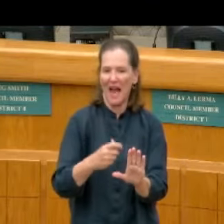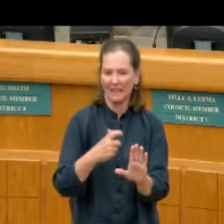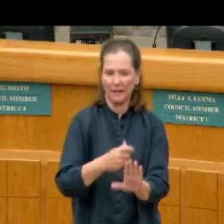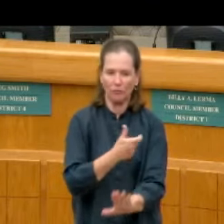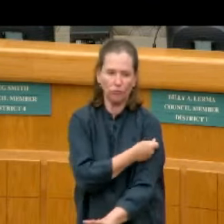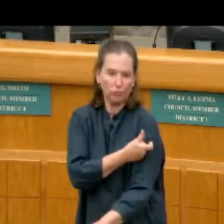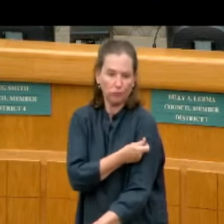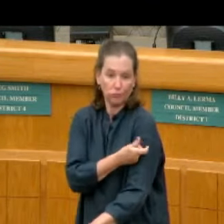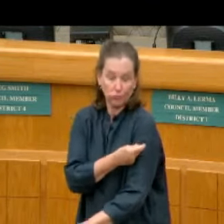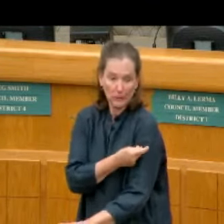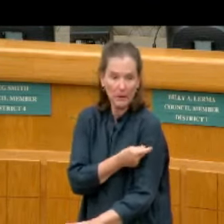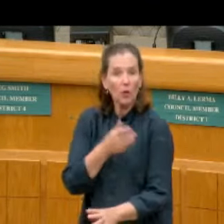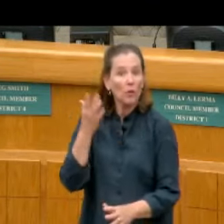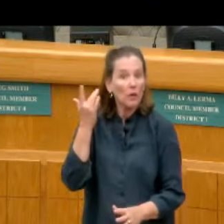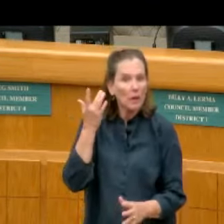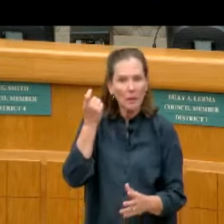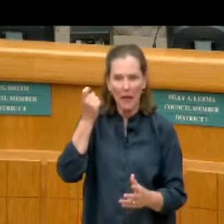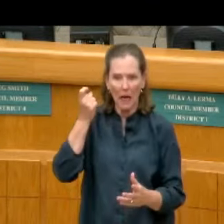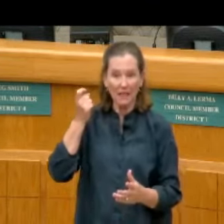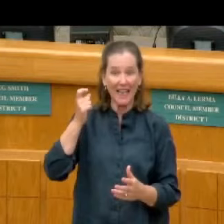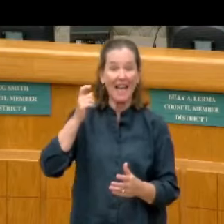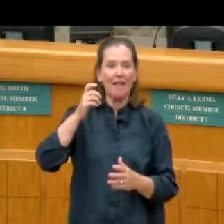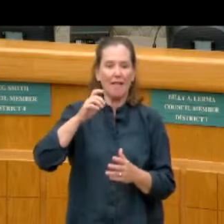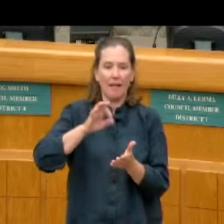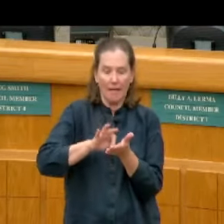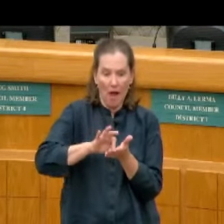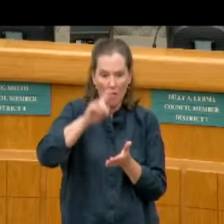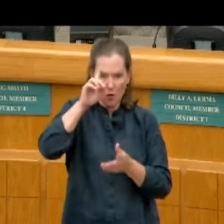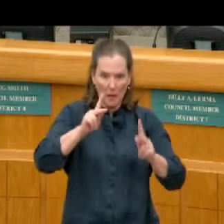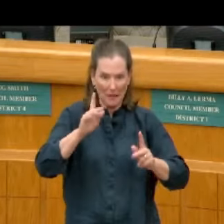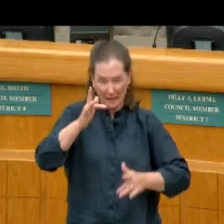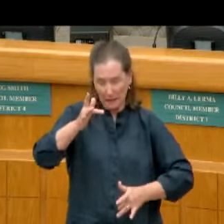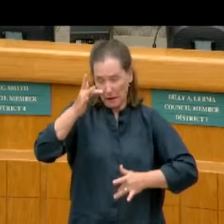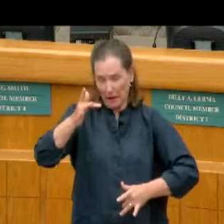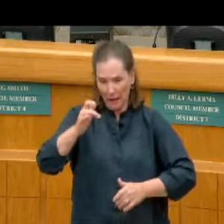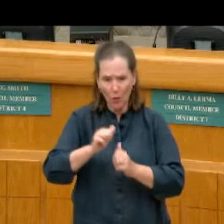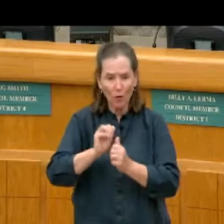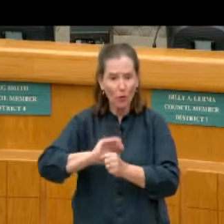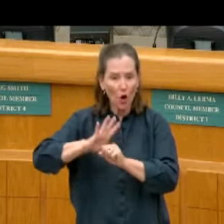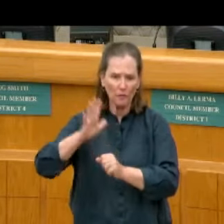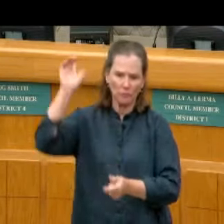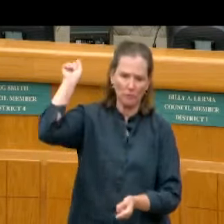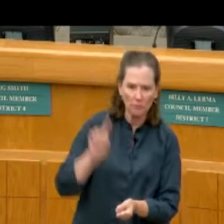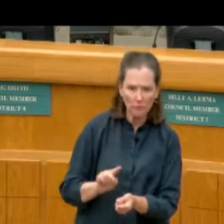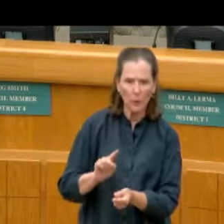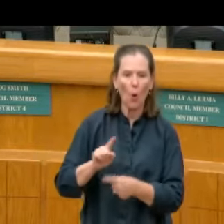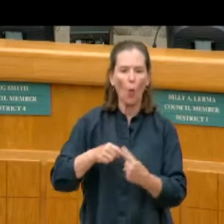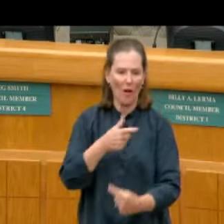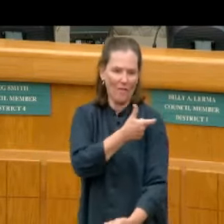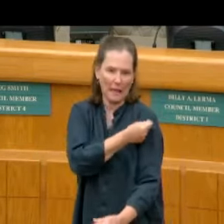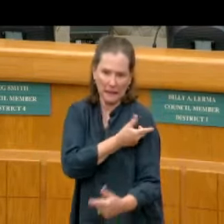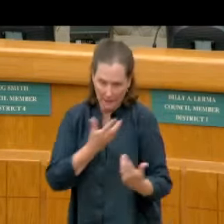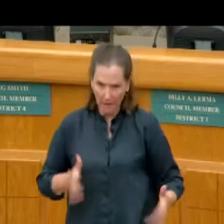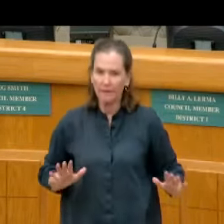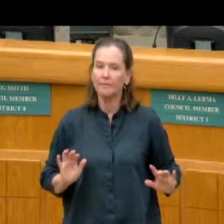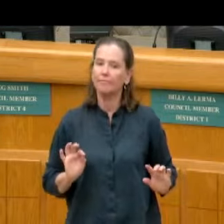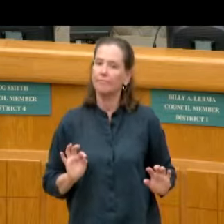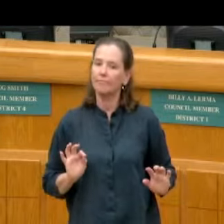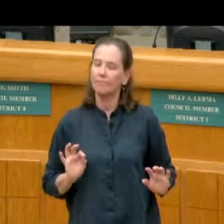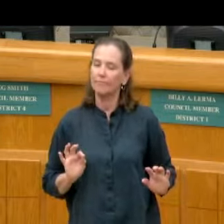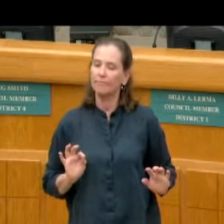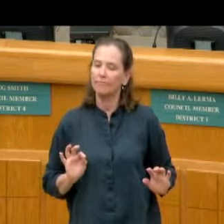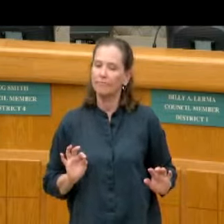COVID numbers when our community practices safe protocols against this virus. I want to remind everyone to the messages that we've stated